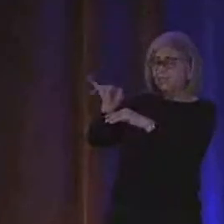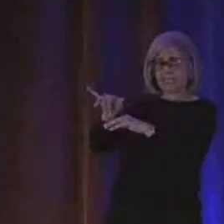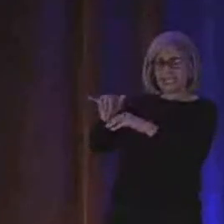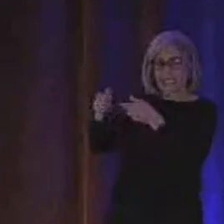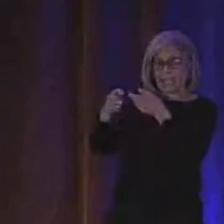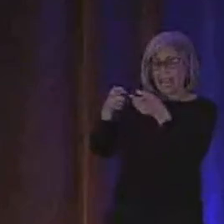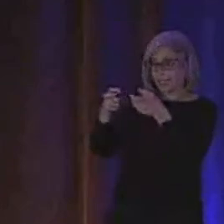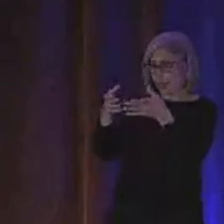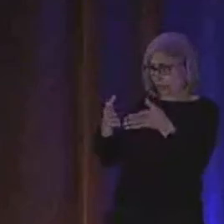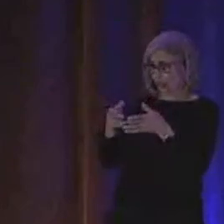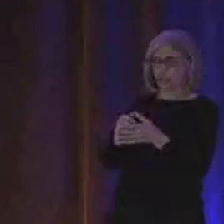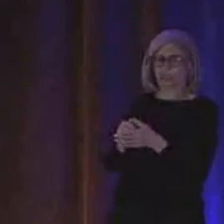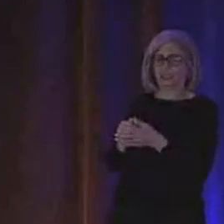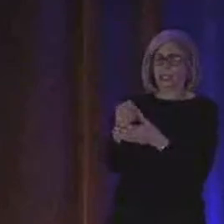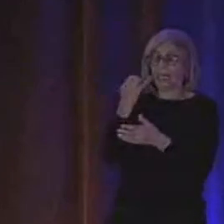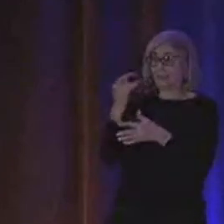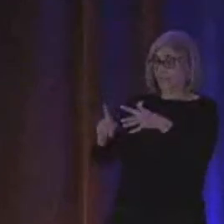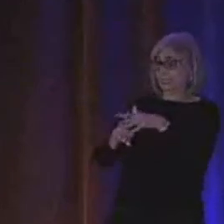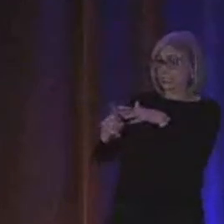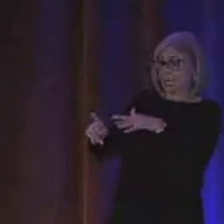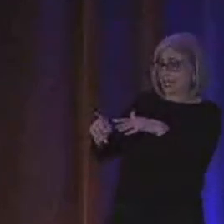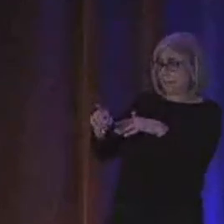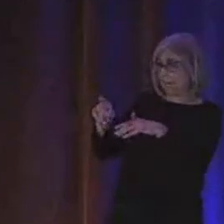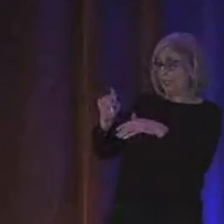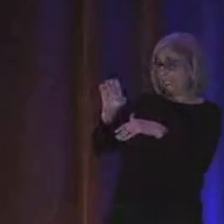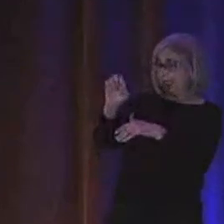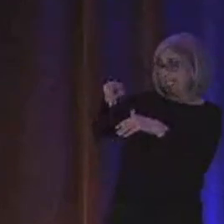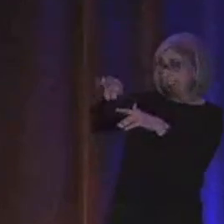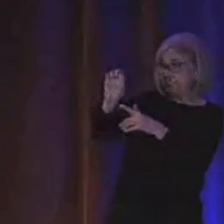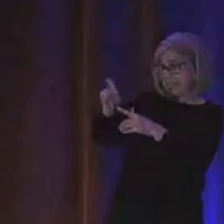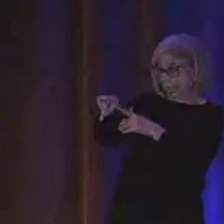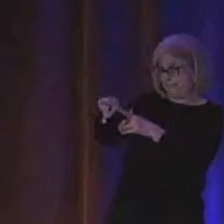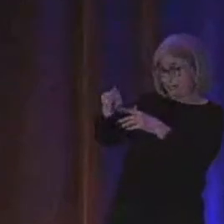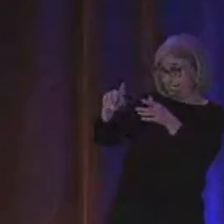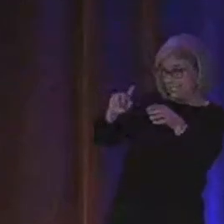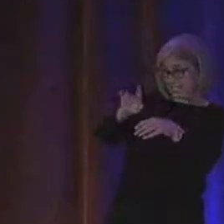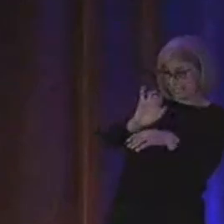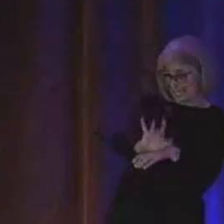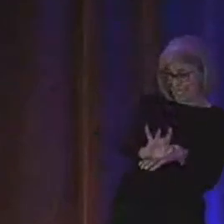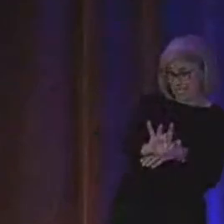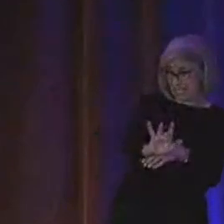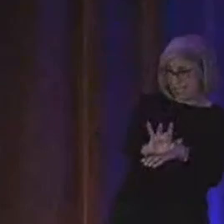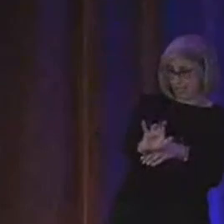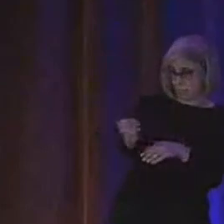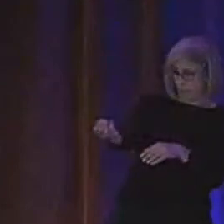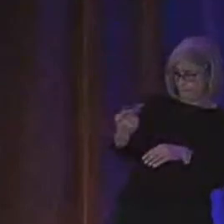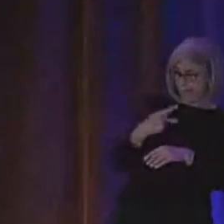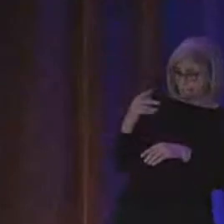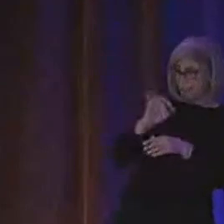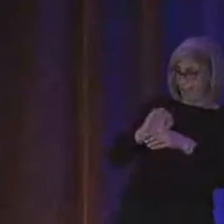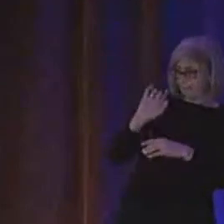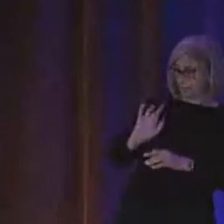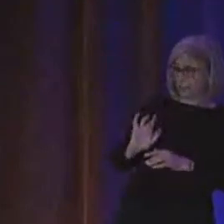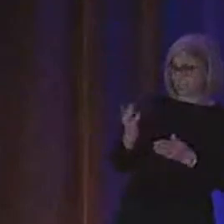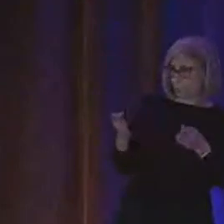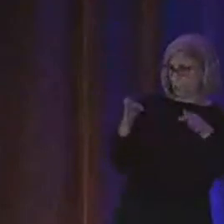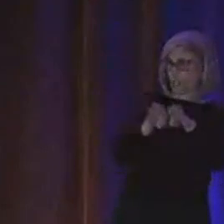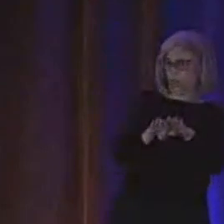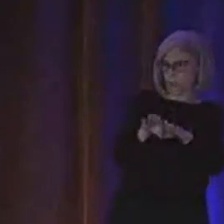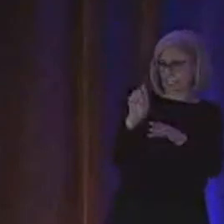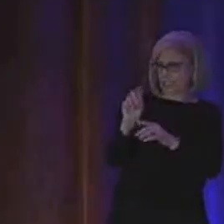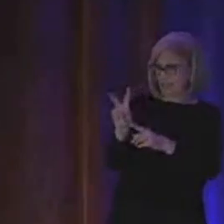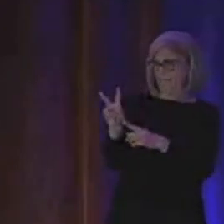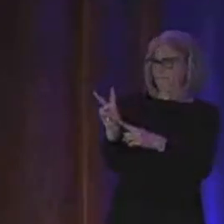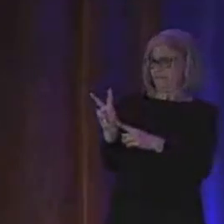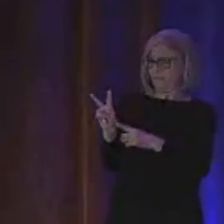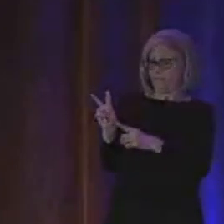presses. So if escape key is pressed, we are going to send focus right back to that button. We're going to close the div and send